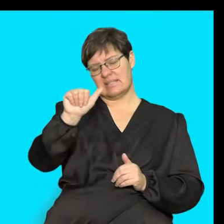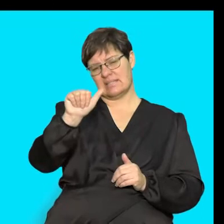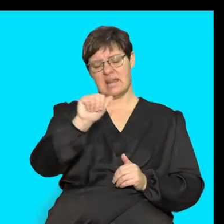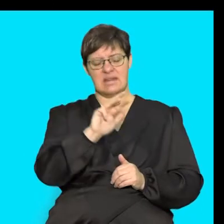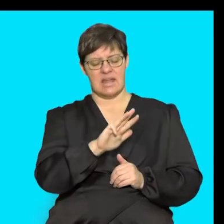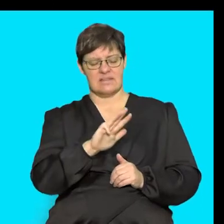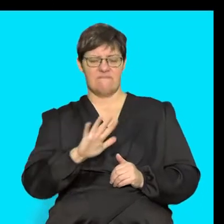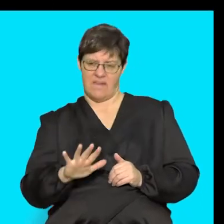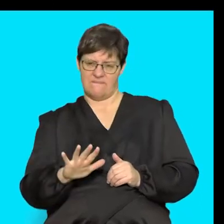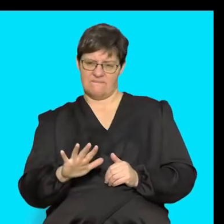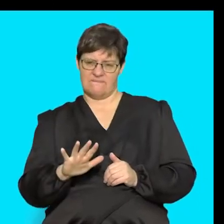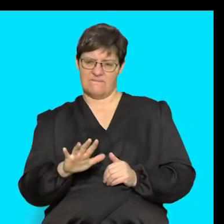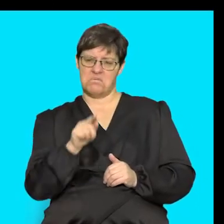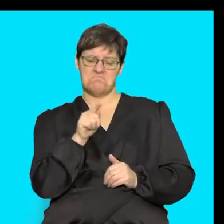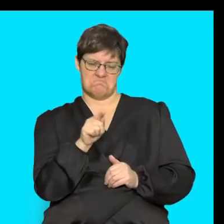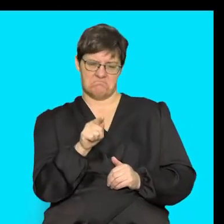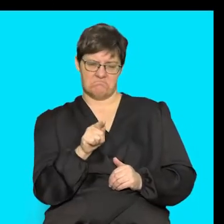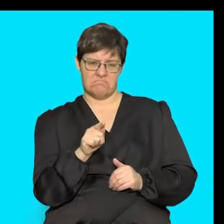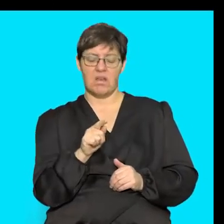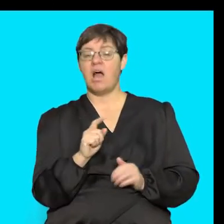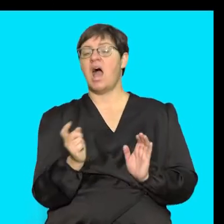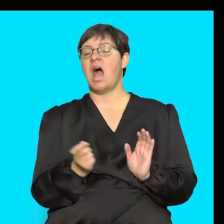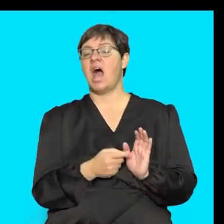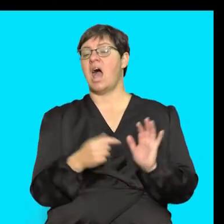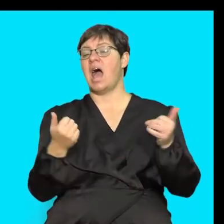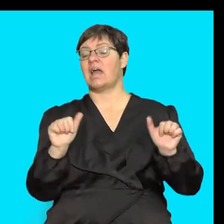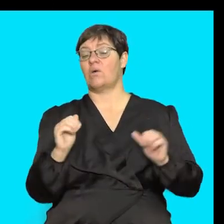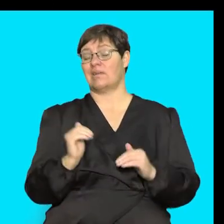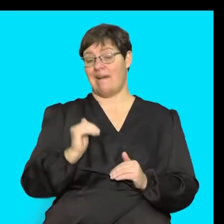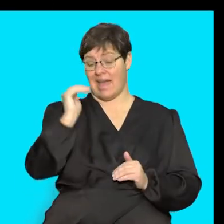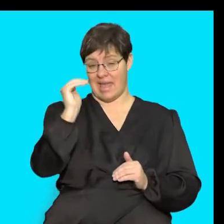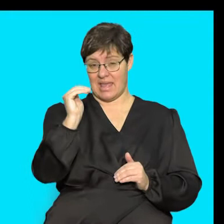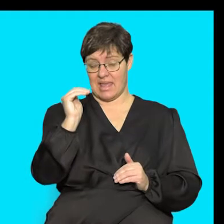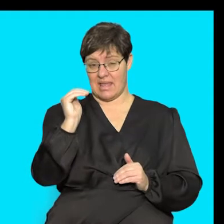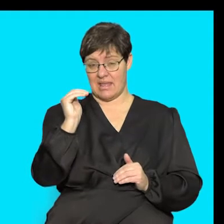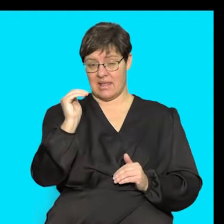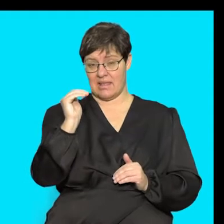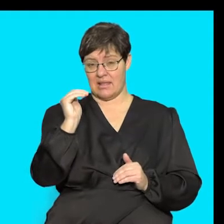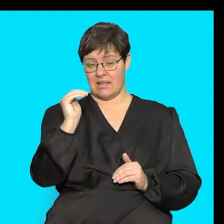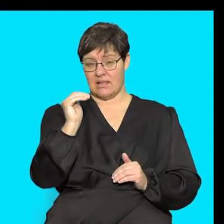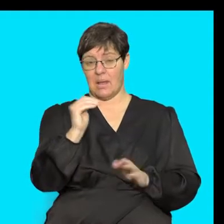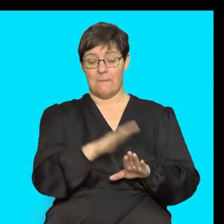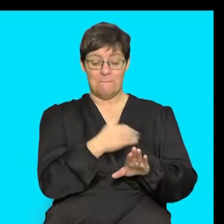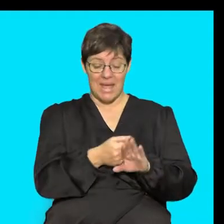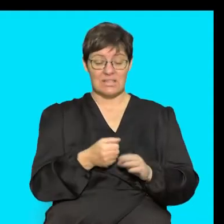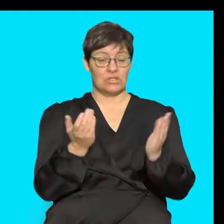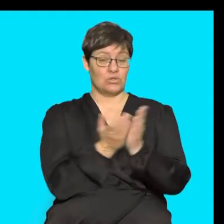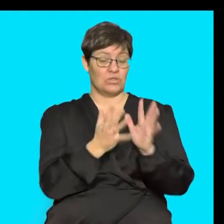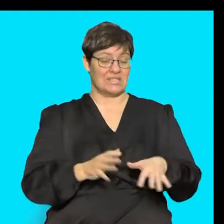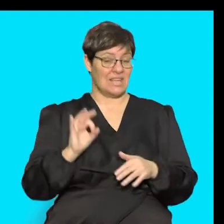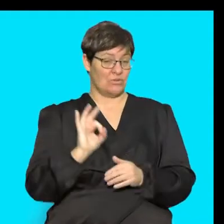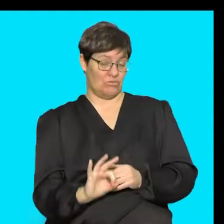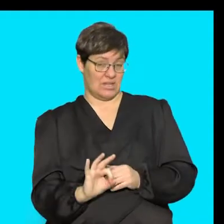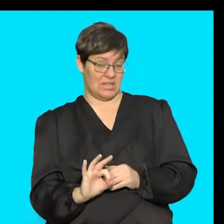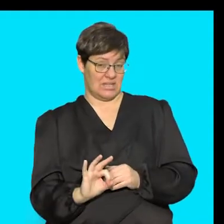and 95, we can see that a higher accounting mark based on student 3 is